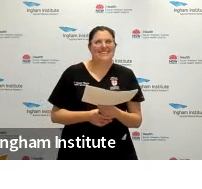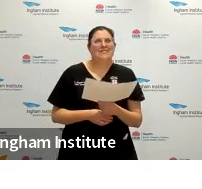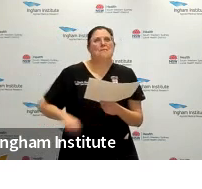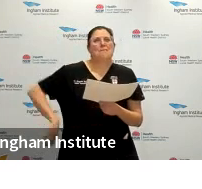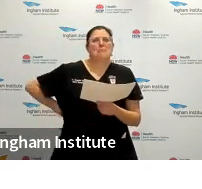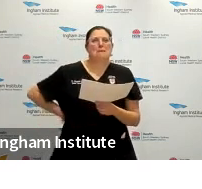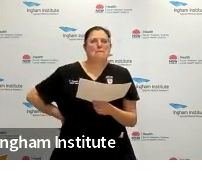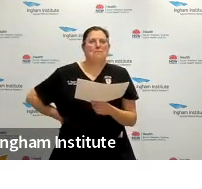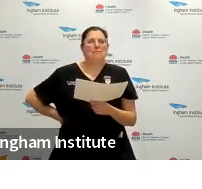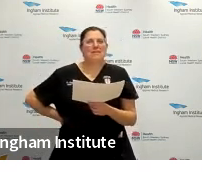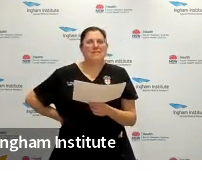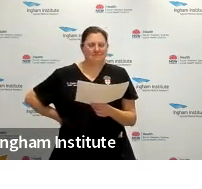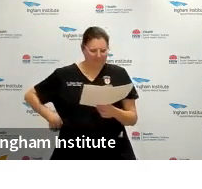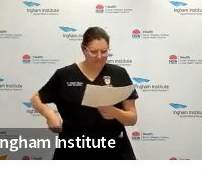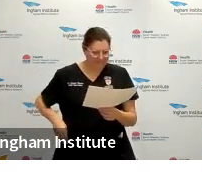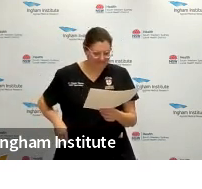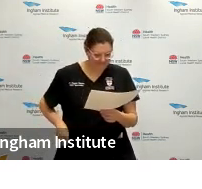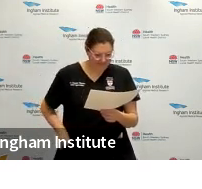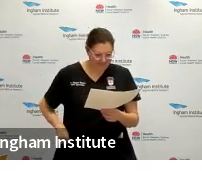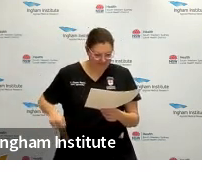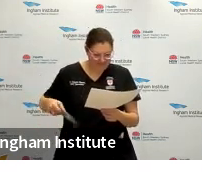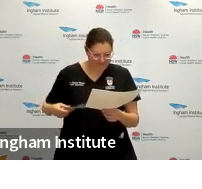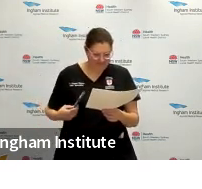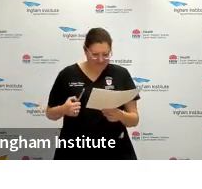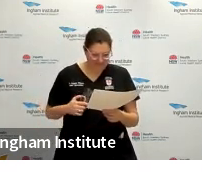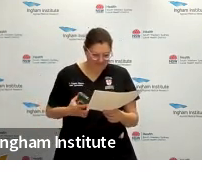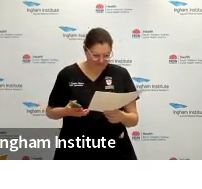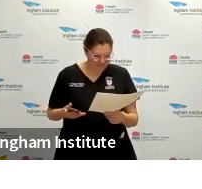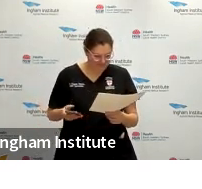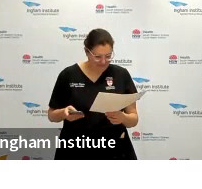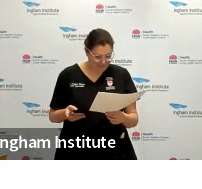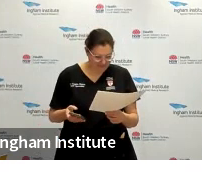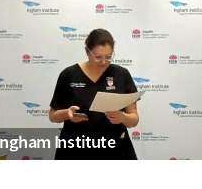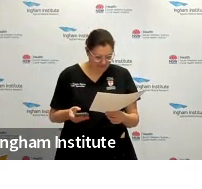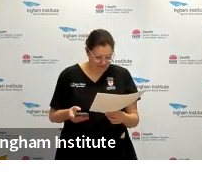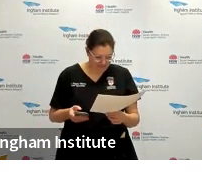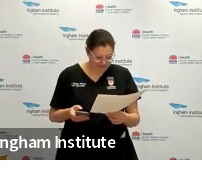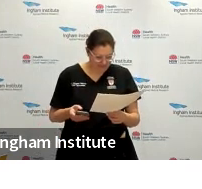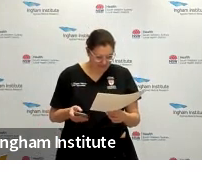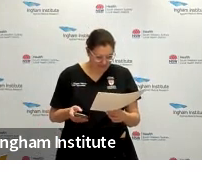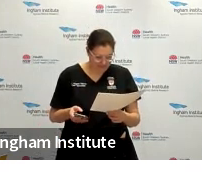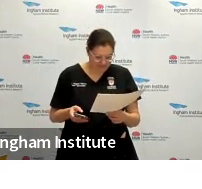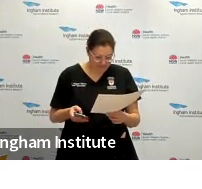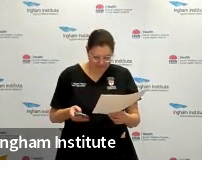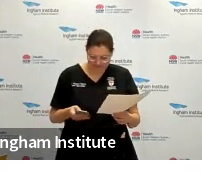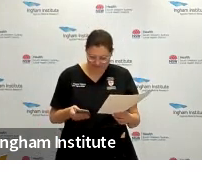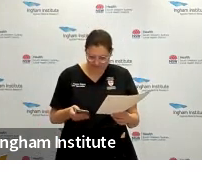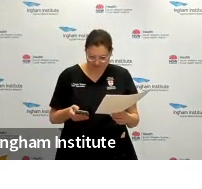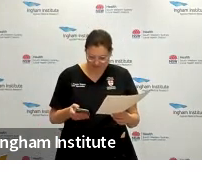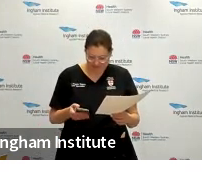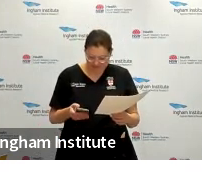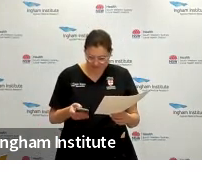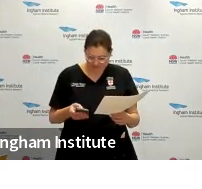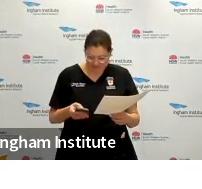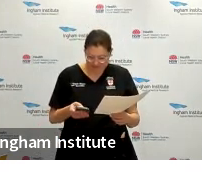So just to remind you that the disease that we study has two phases. The first phase is where something goes wrong with the placenta that's contributed